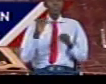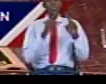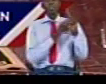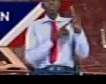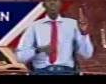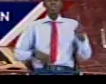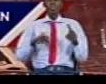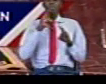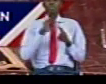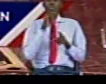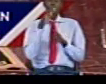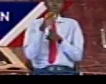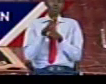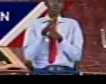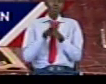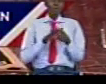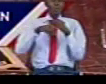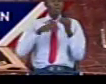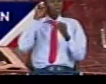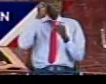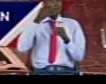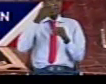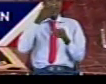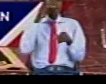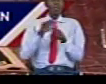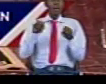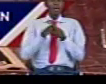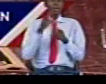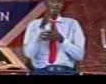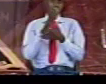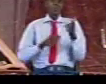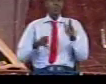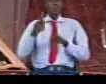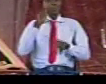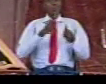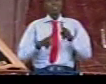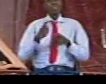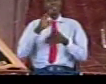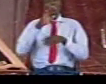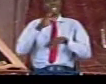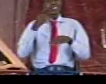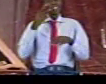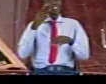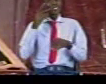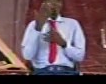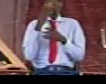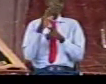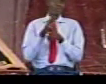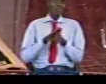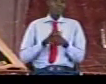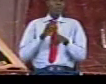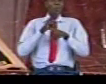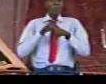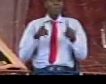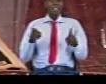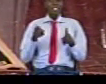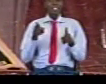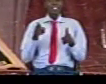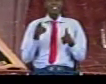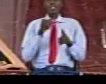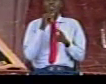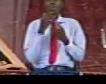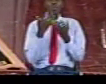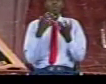slack concerning his promise, as some men count slackness, but is not suffering to us word, not willing